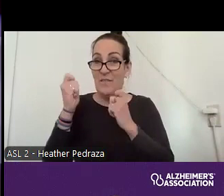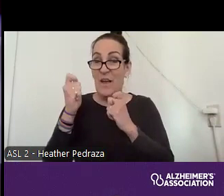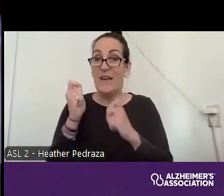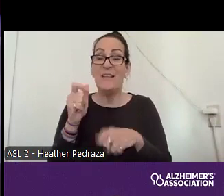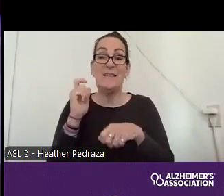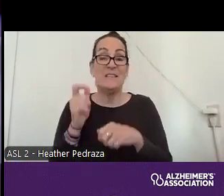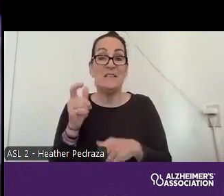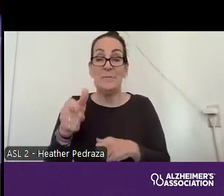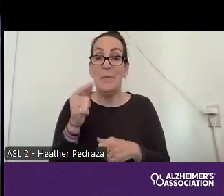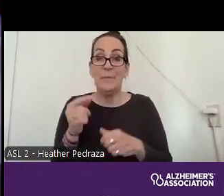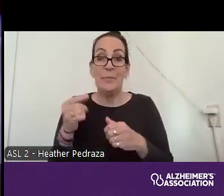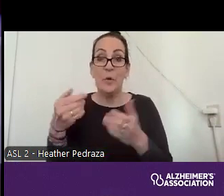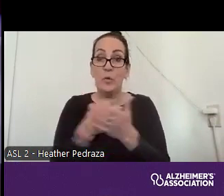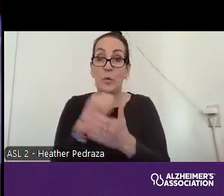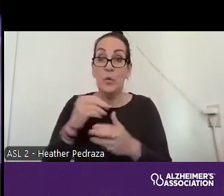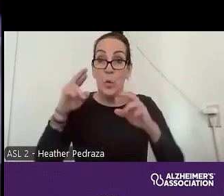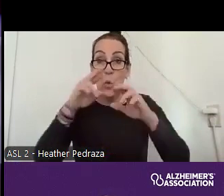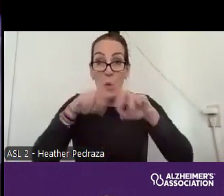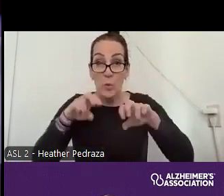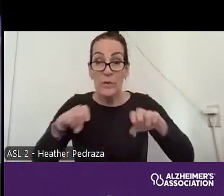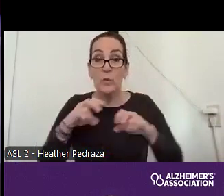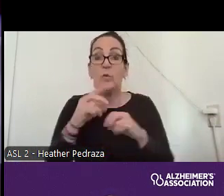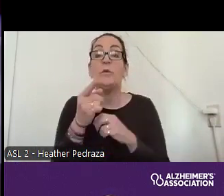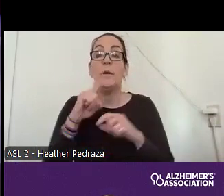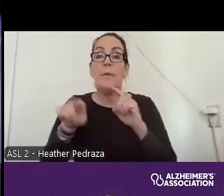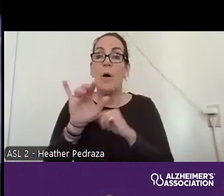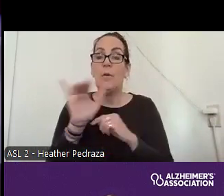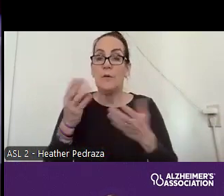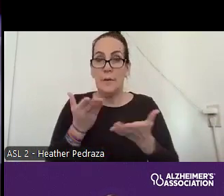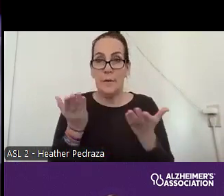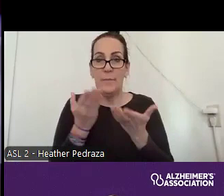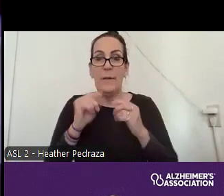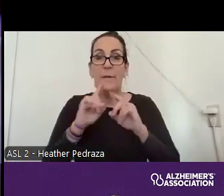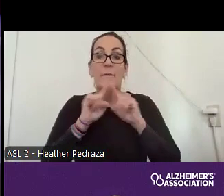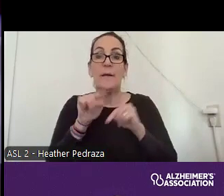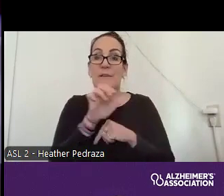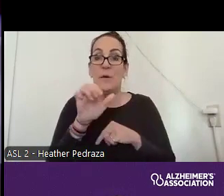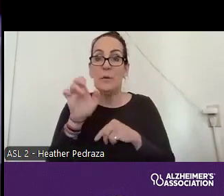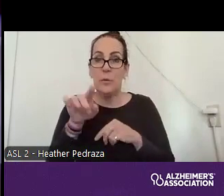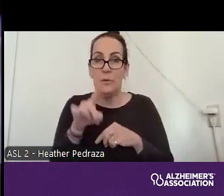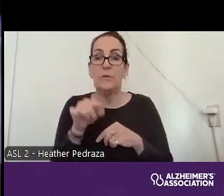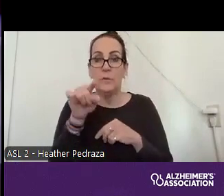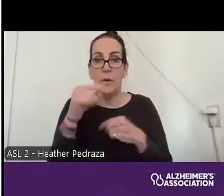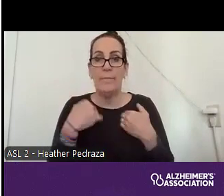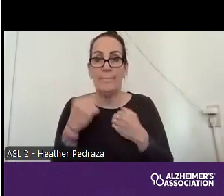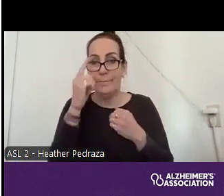research, but also here to answer any questions that you all have. But if you go to the next slide, you'll see